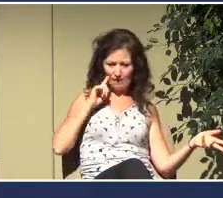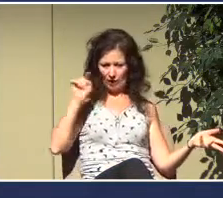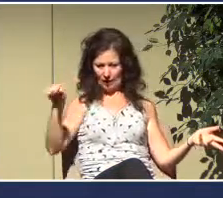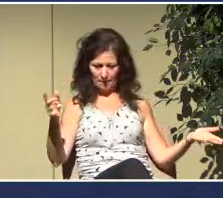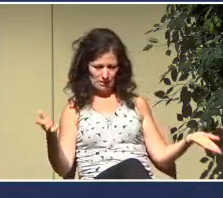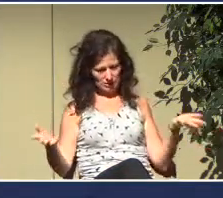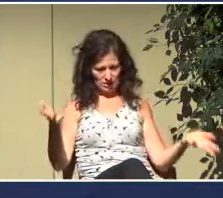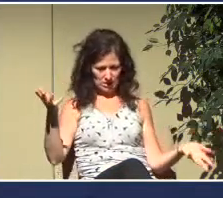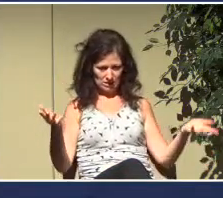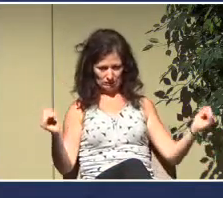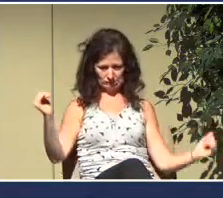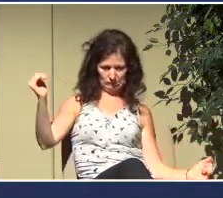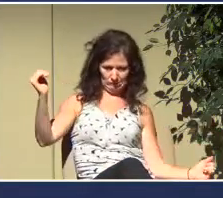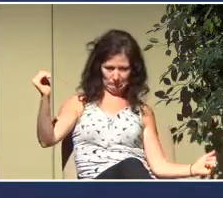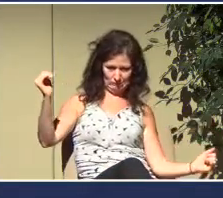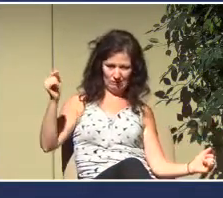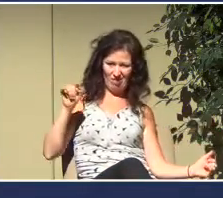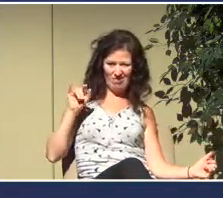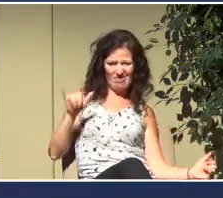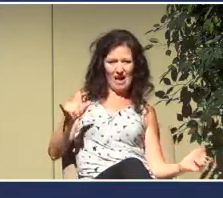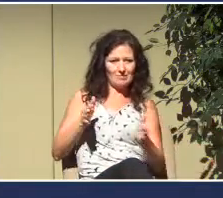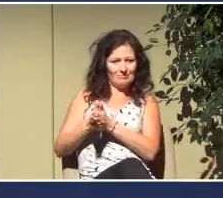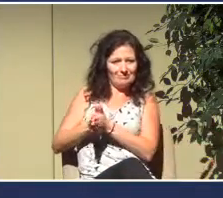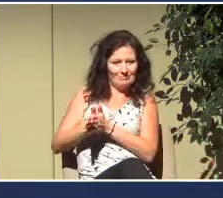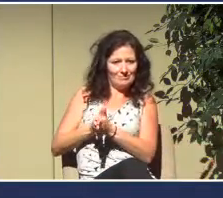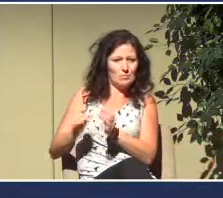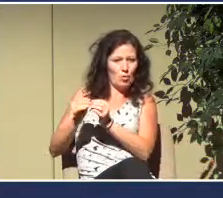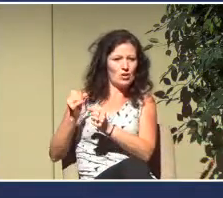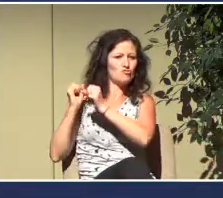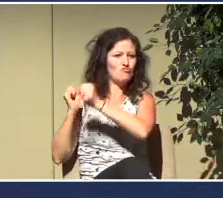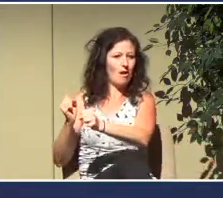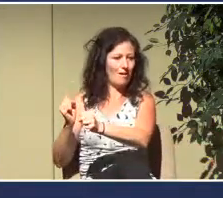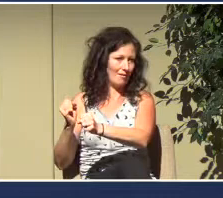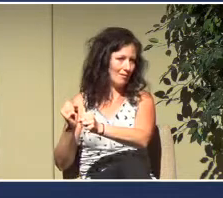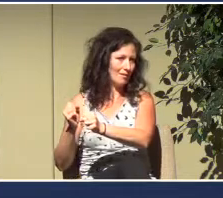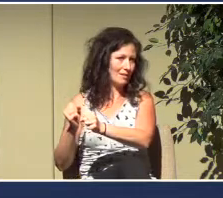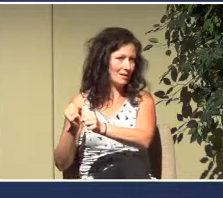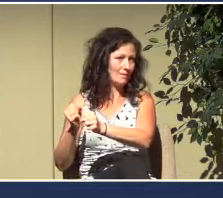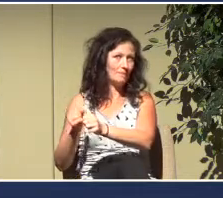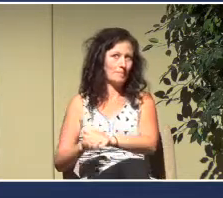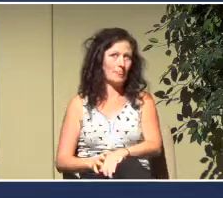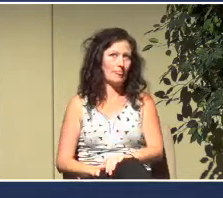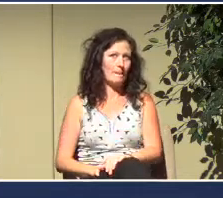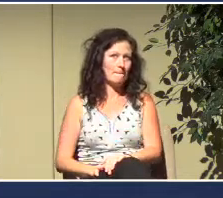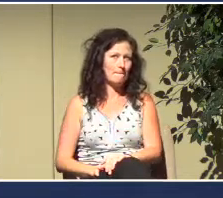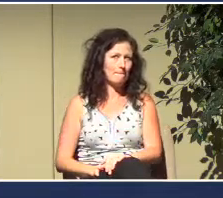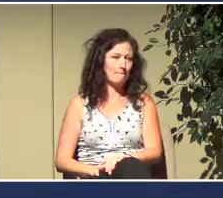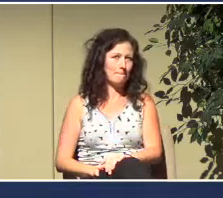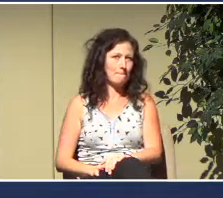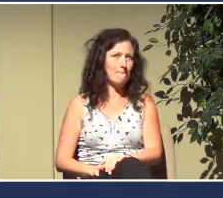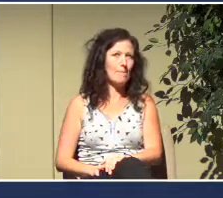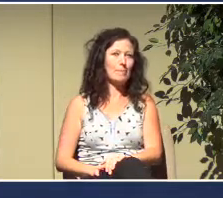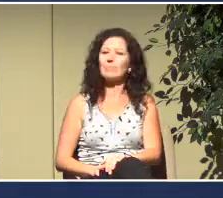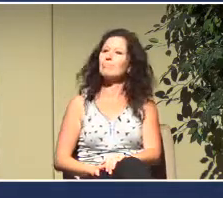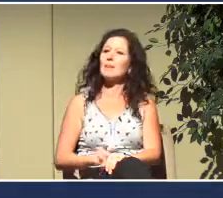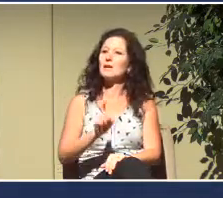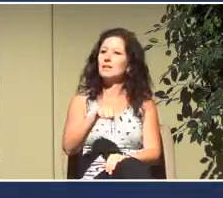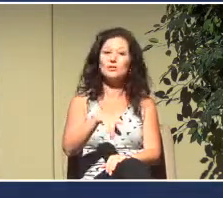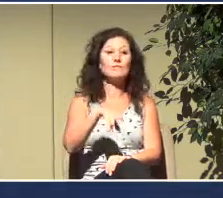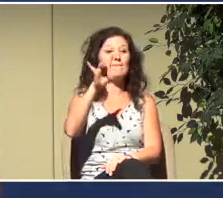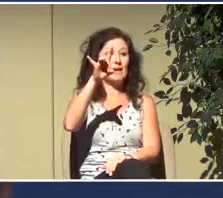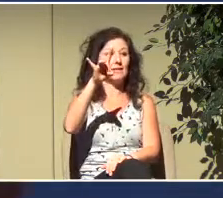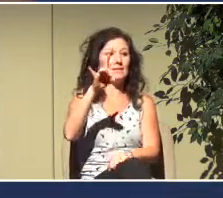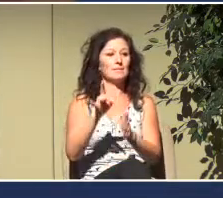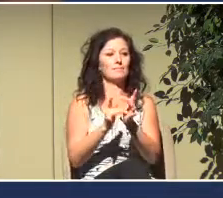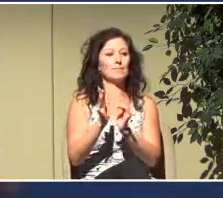in, it makes the other one disappear, at least in that moment, right? Okay. So you've got to find Scripture where the